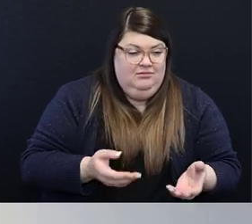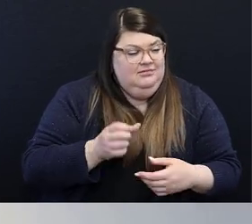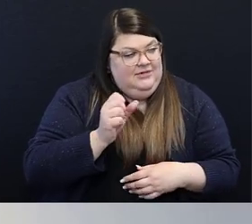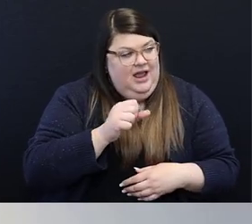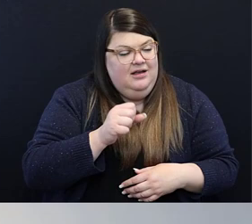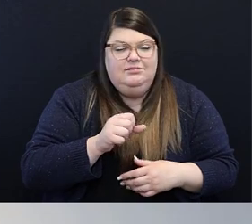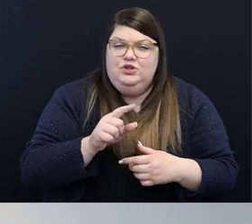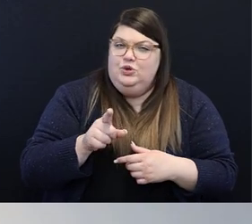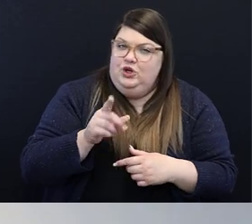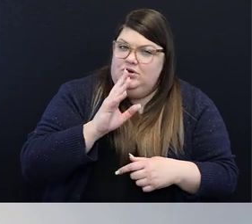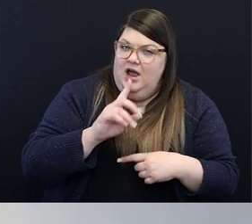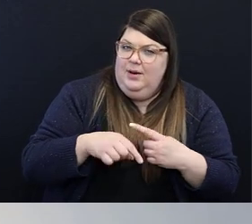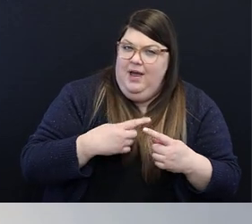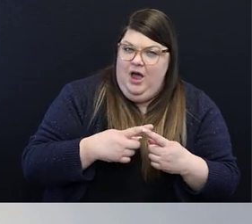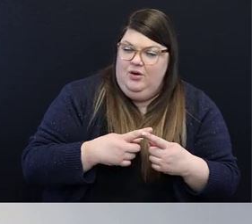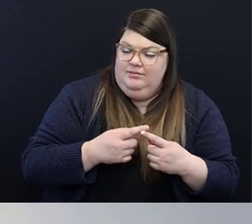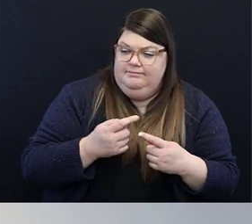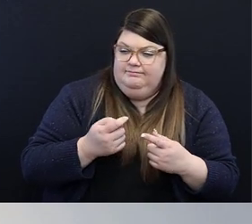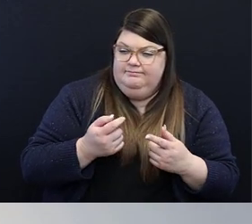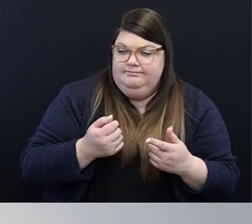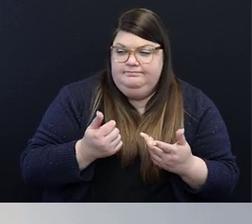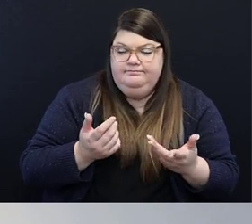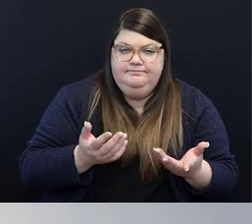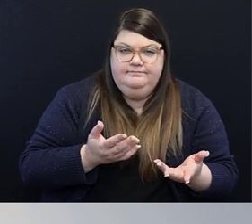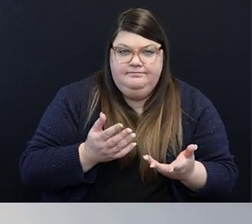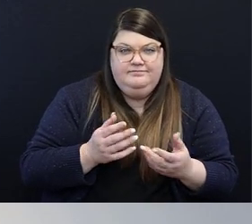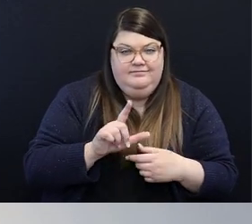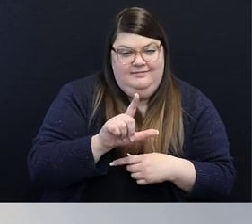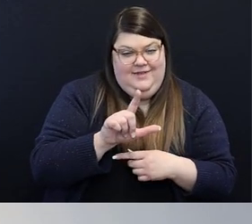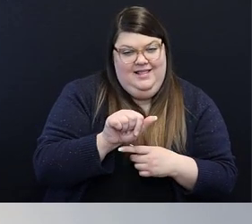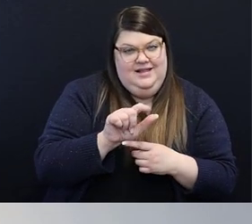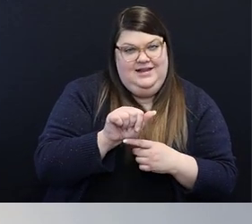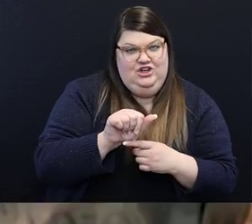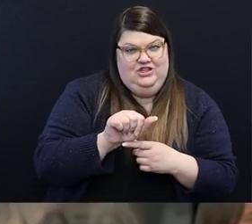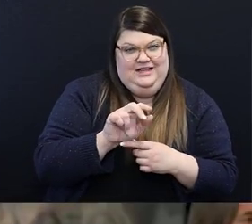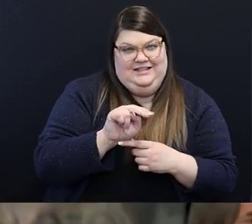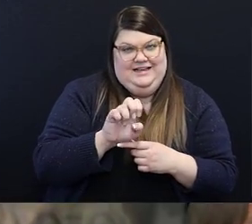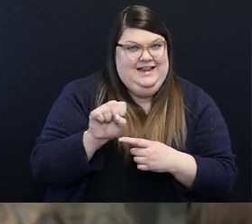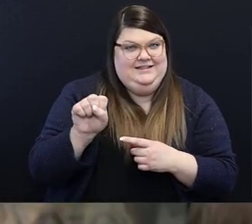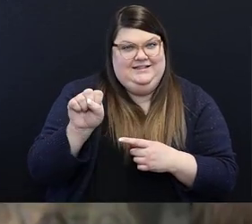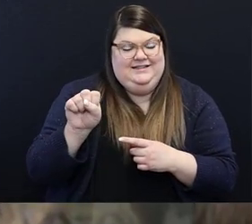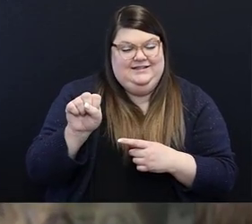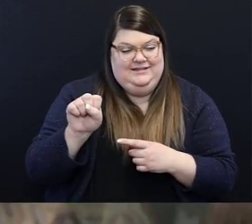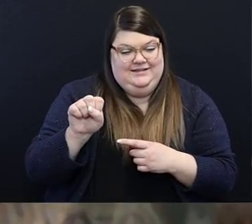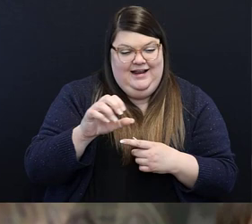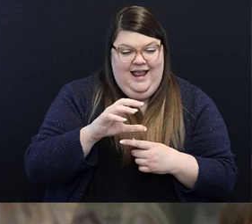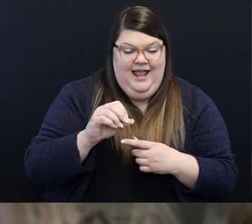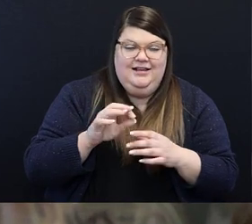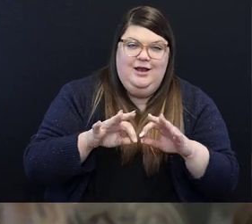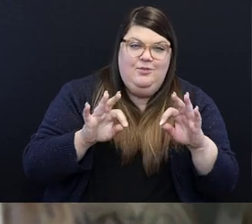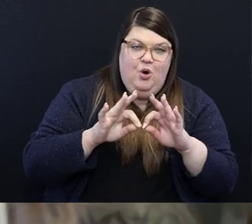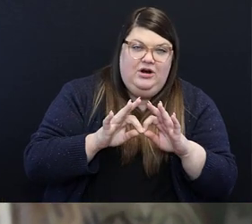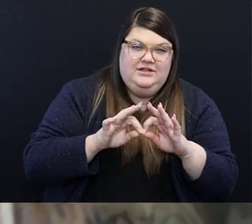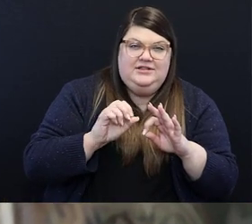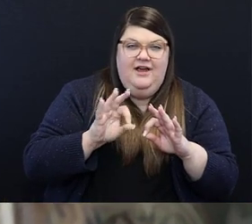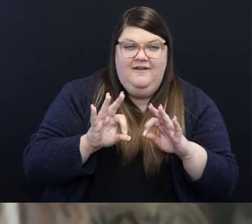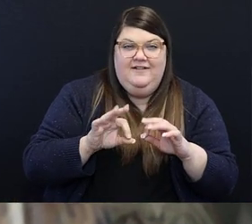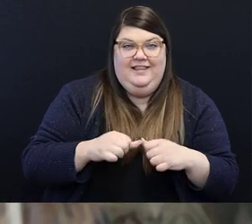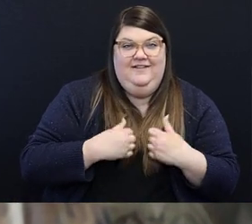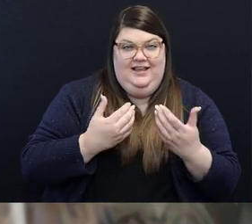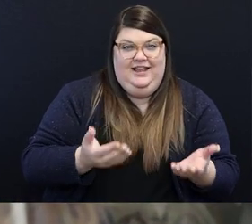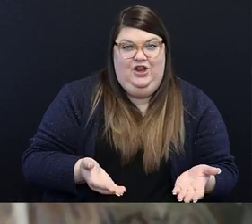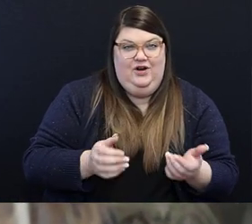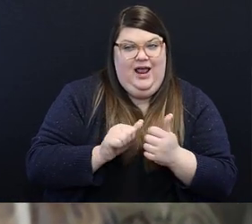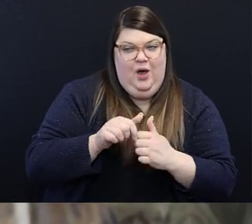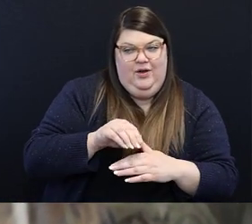here. So can you talk a little bit about Los Angeles-ness and the importance of